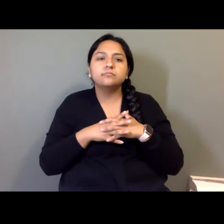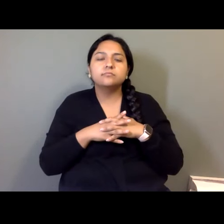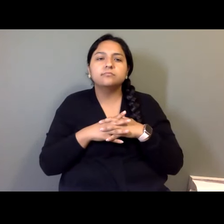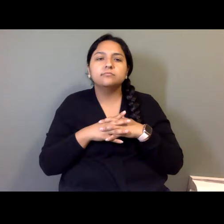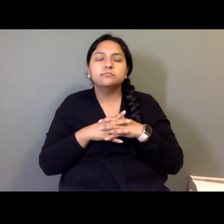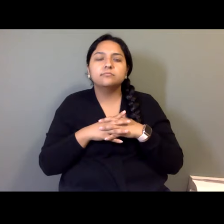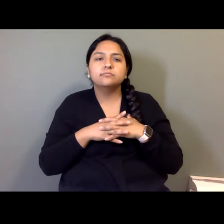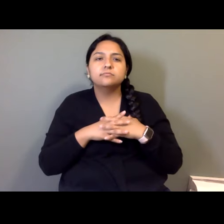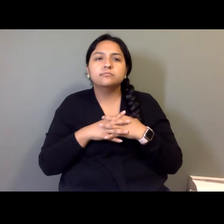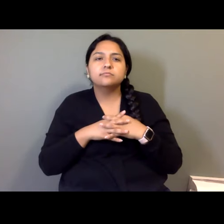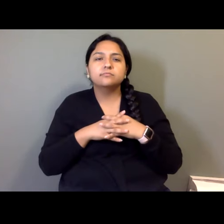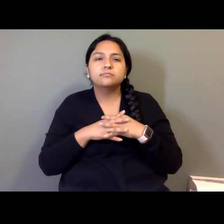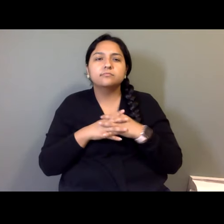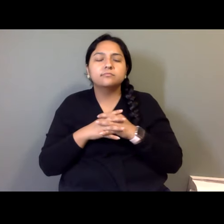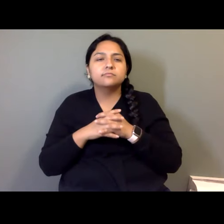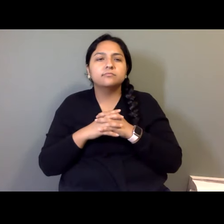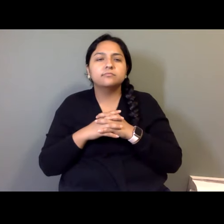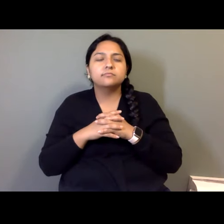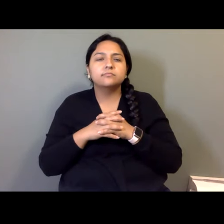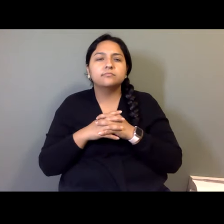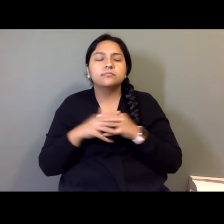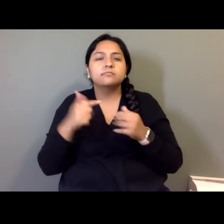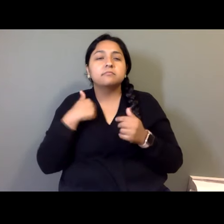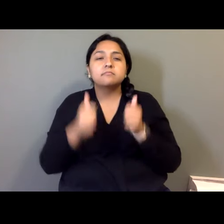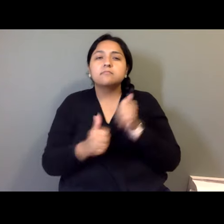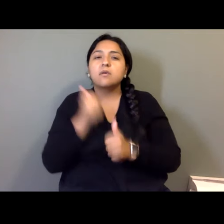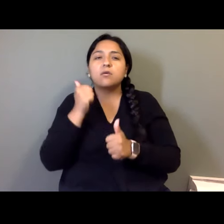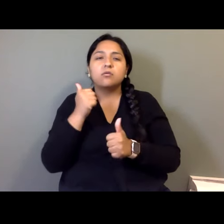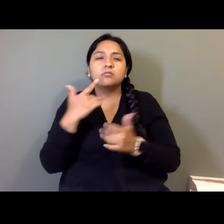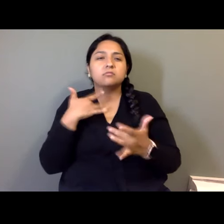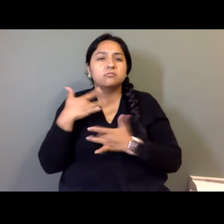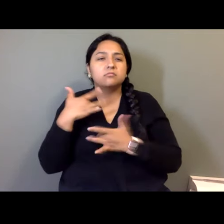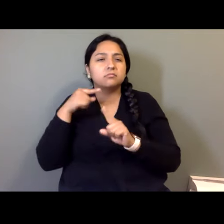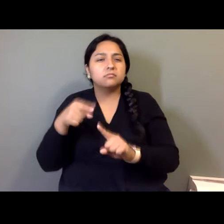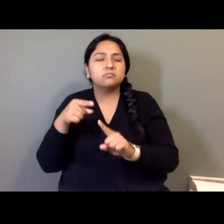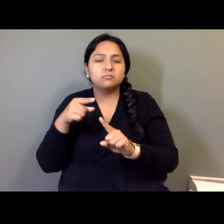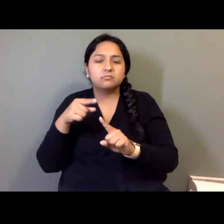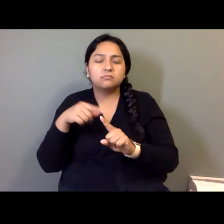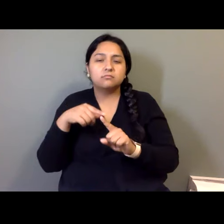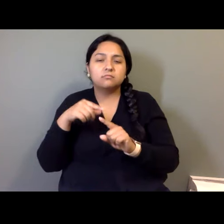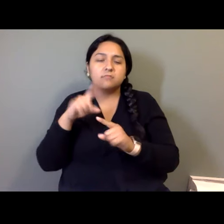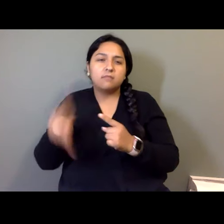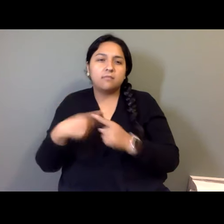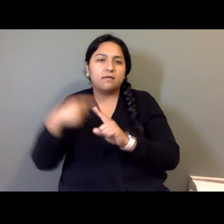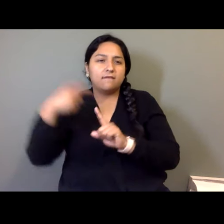I think the thing that I worry about most when it comes to the film space is the idea